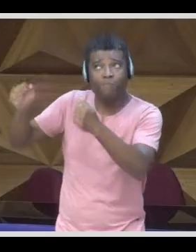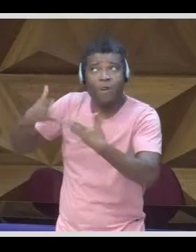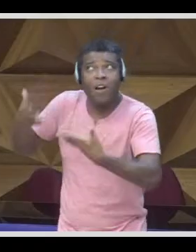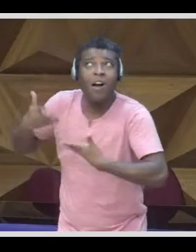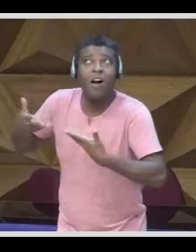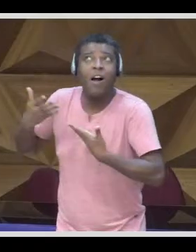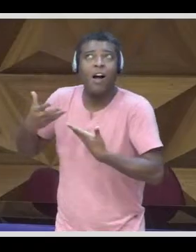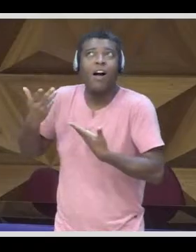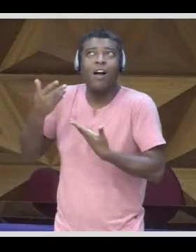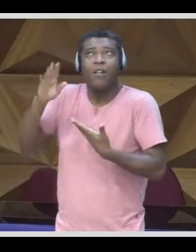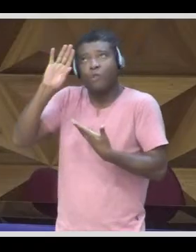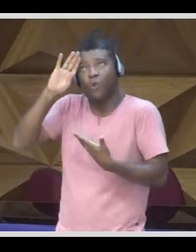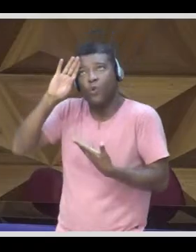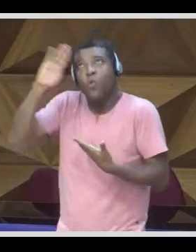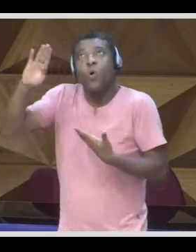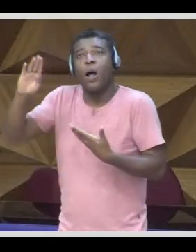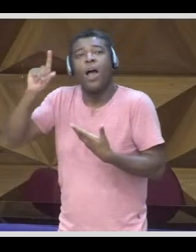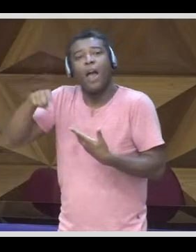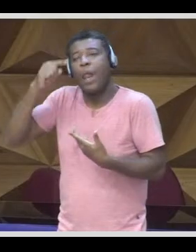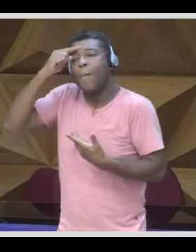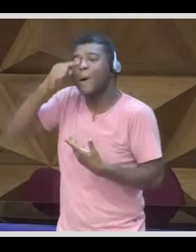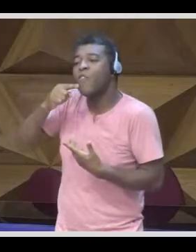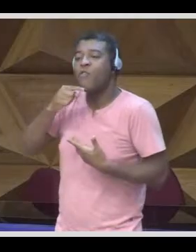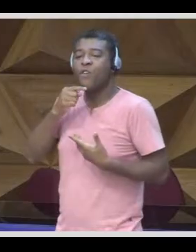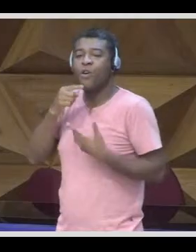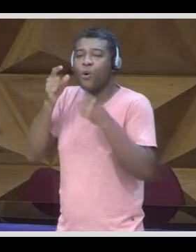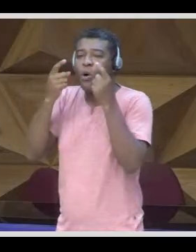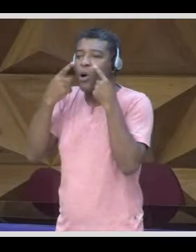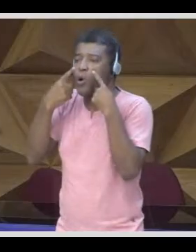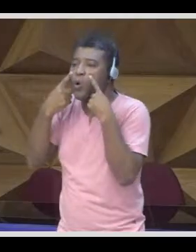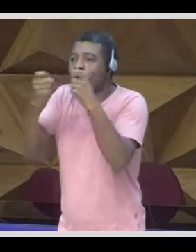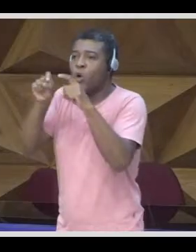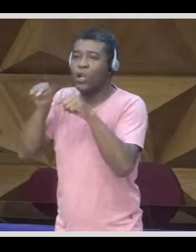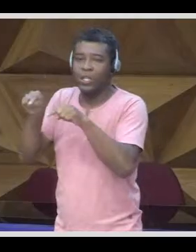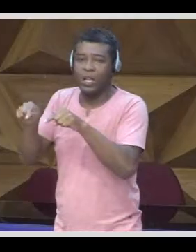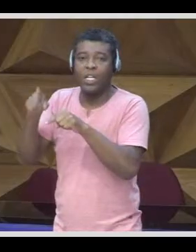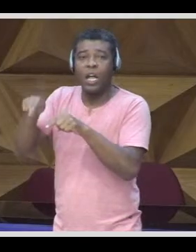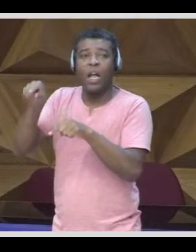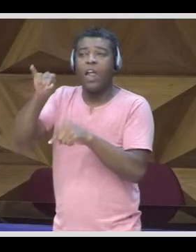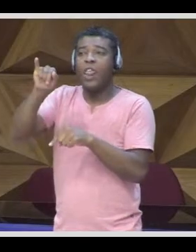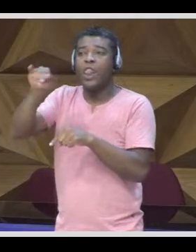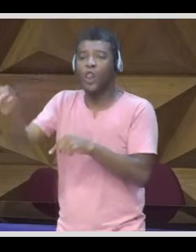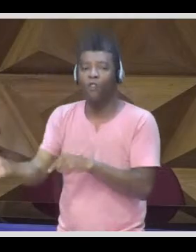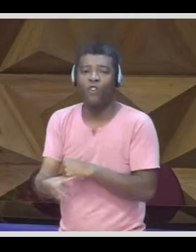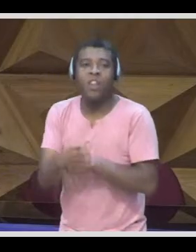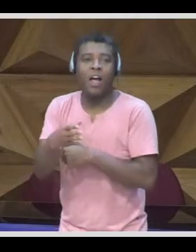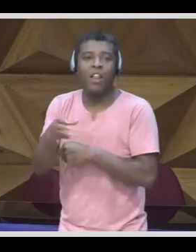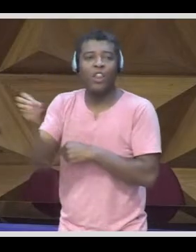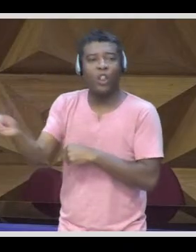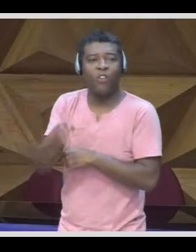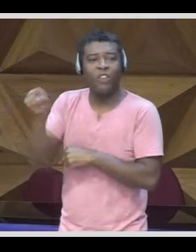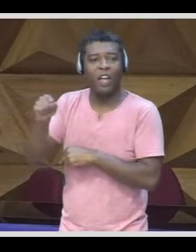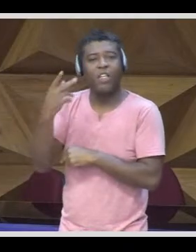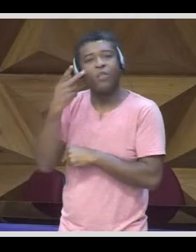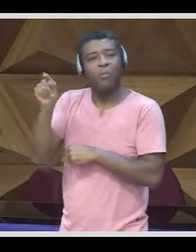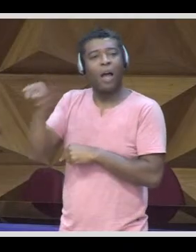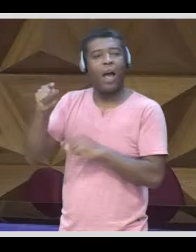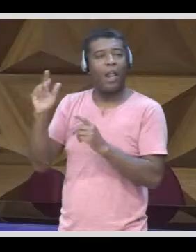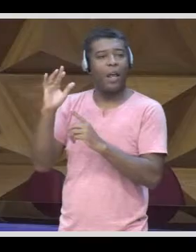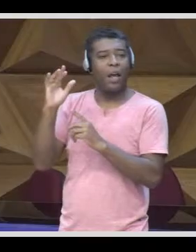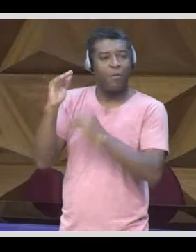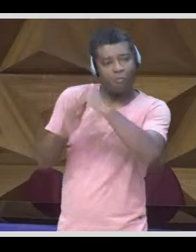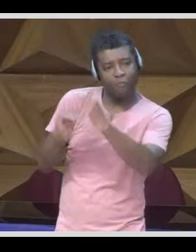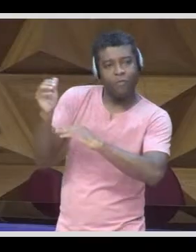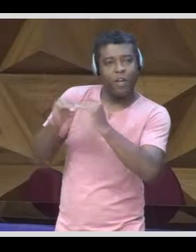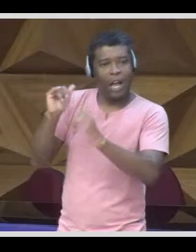cases, I have the novelty of the artist, and I can quantify that. And I can even analyze how the curiosity of a